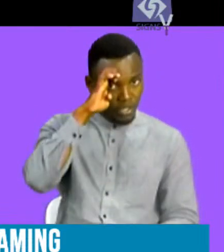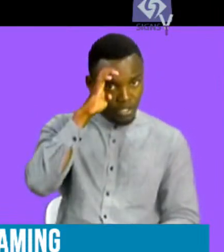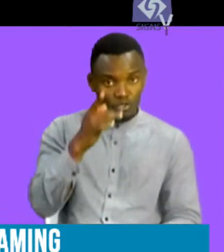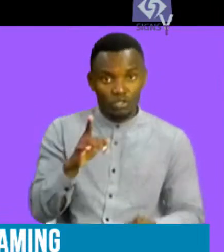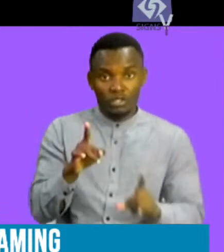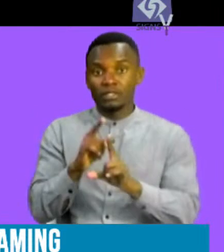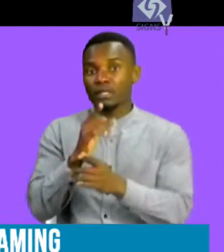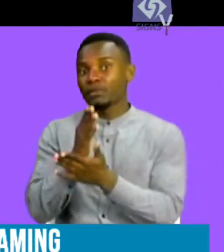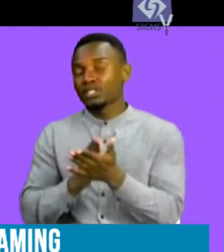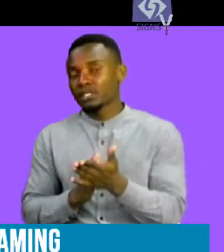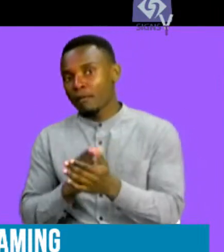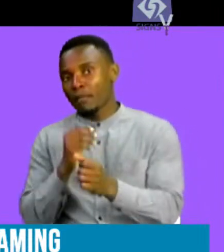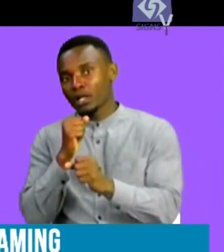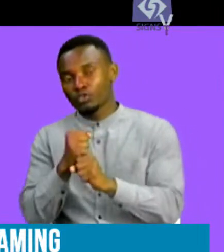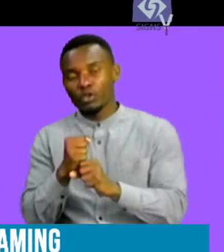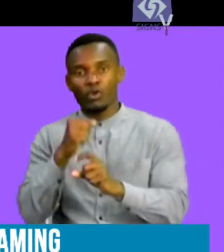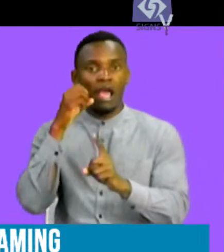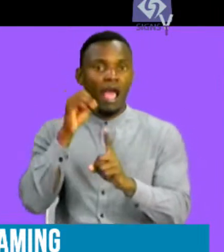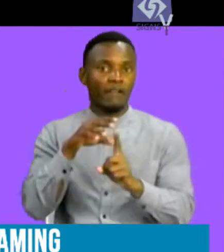doing a lot of advocacy,